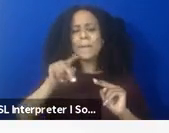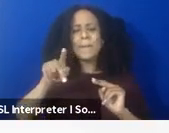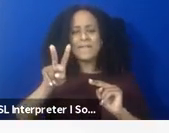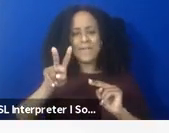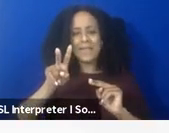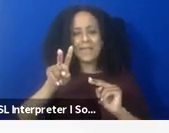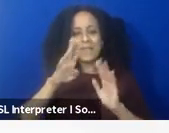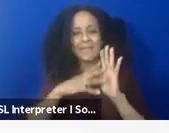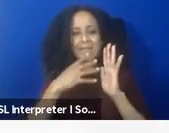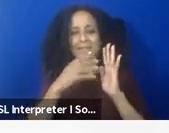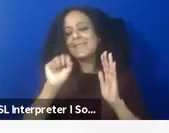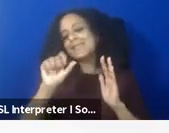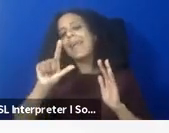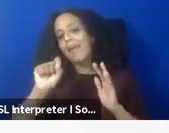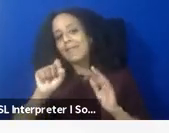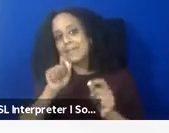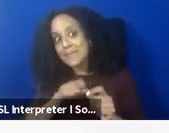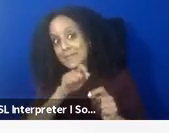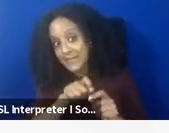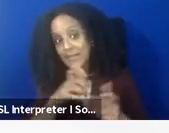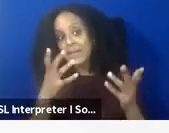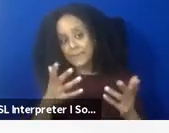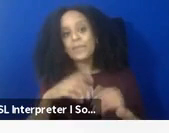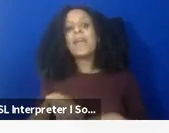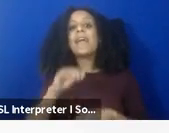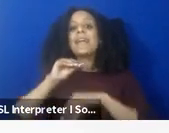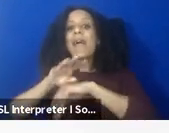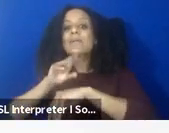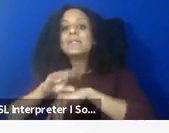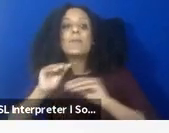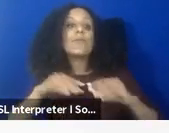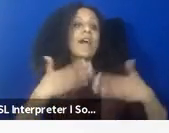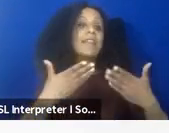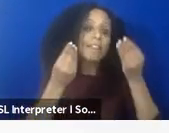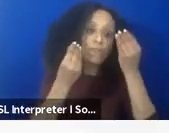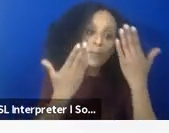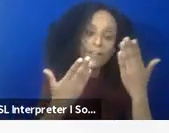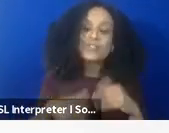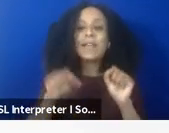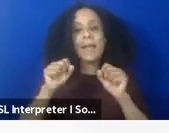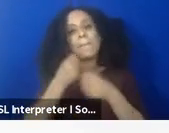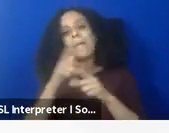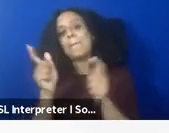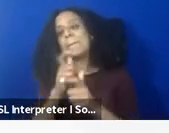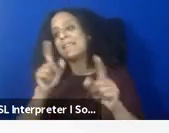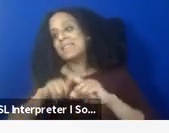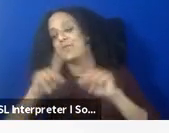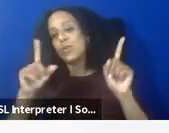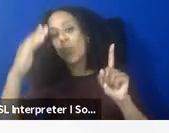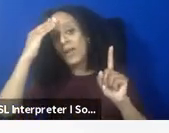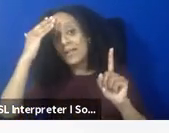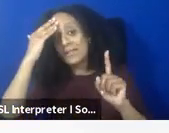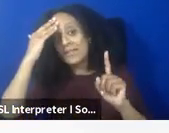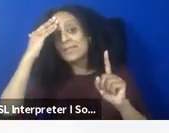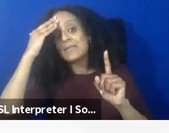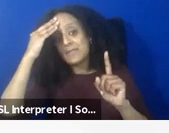specifically. And then finally, counseling and providing information could make a big difference. I think an awareness campaign like we see for